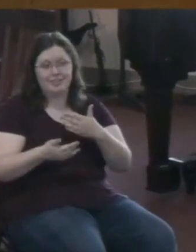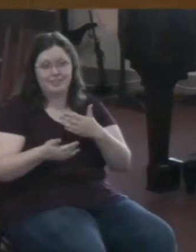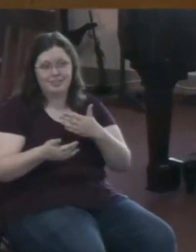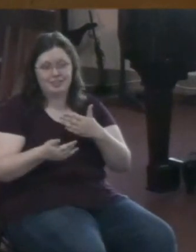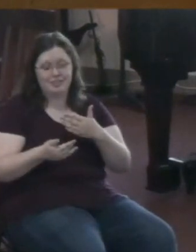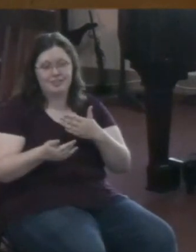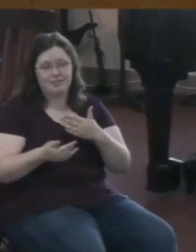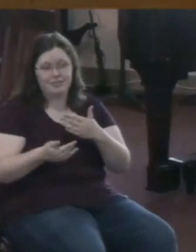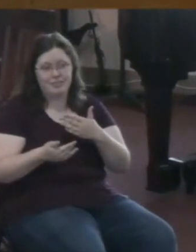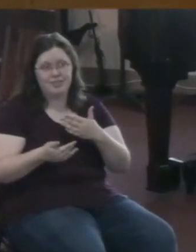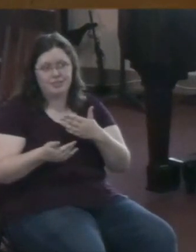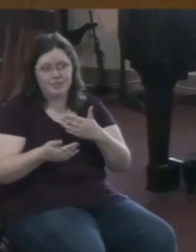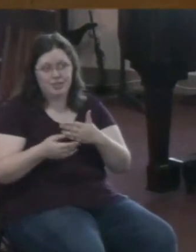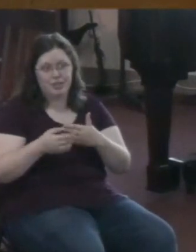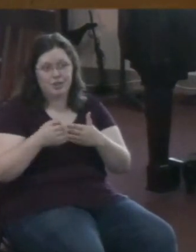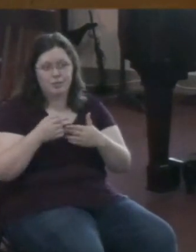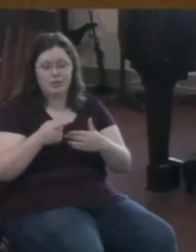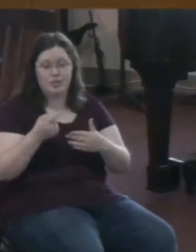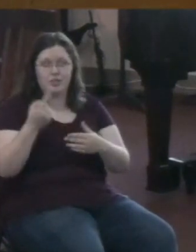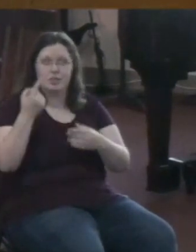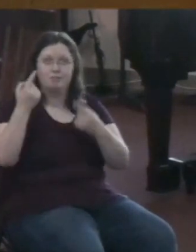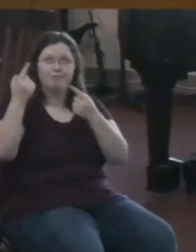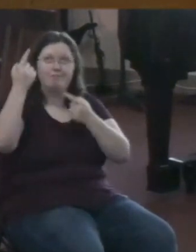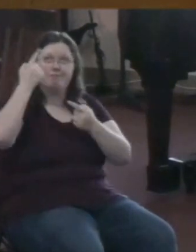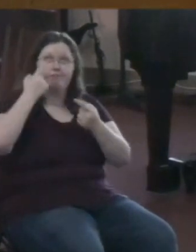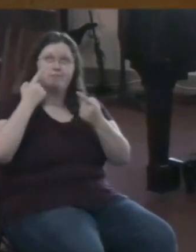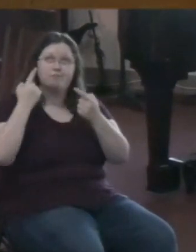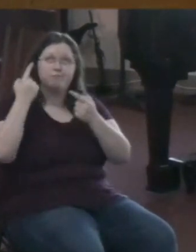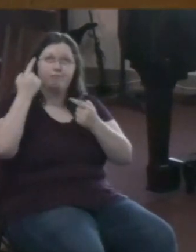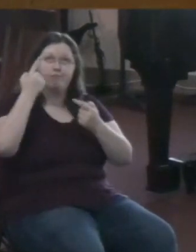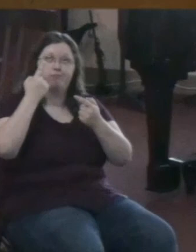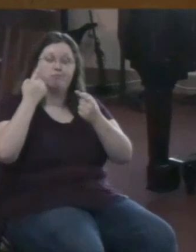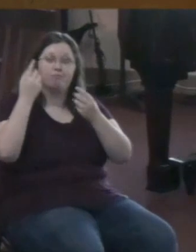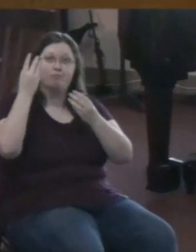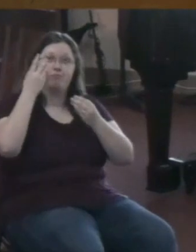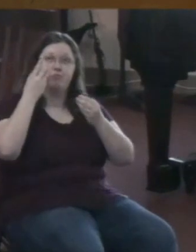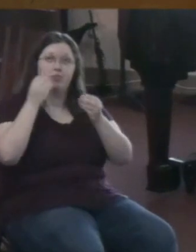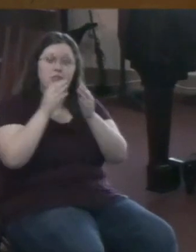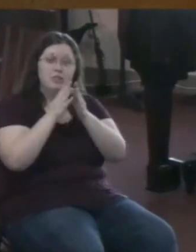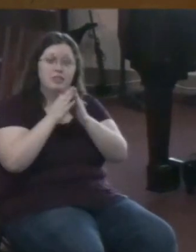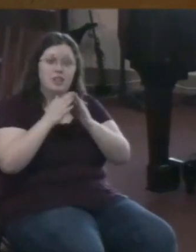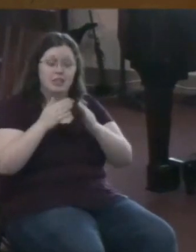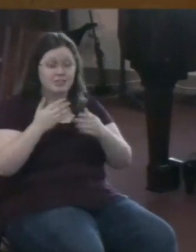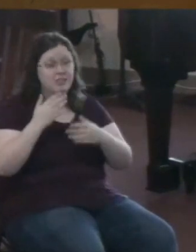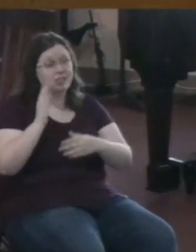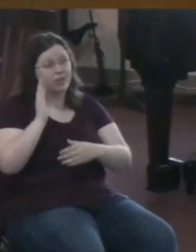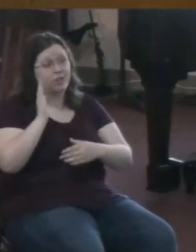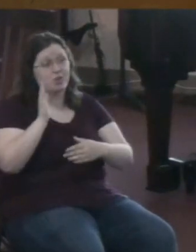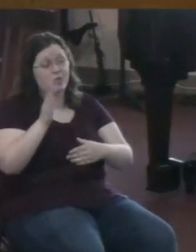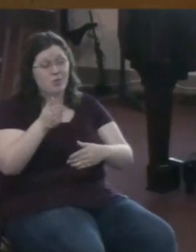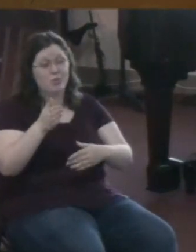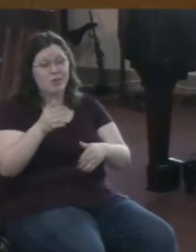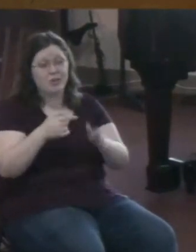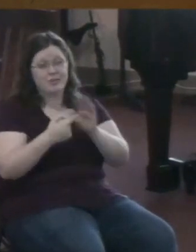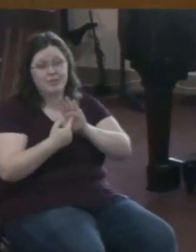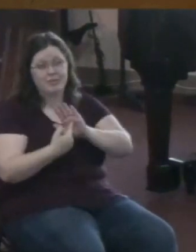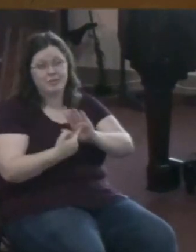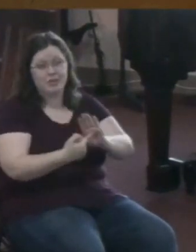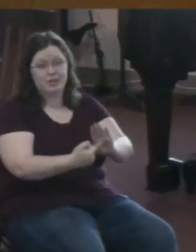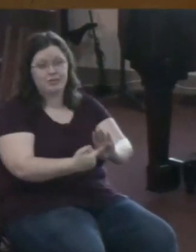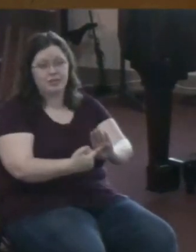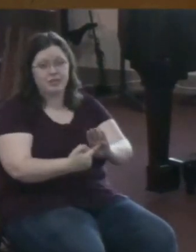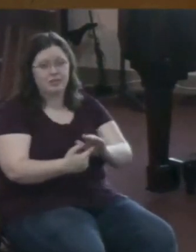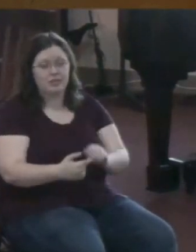that which you hold in mind in that silence tends to manifest, not as a result of causation, but